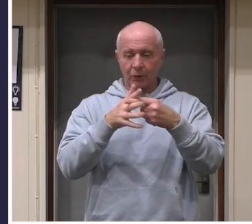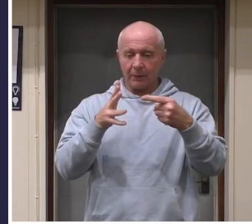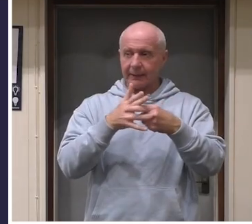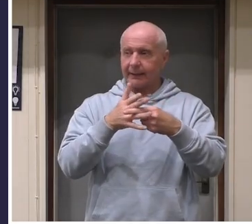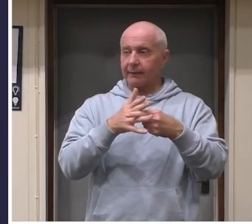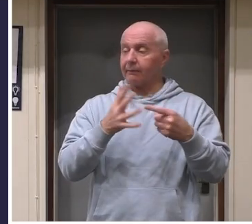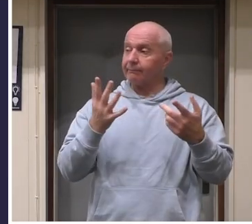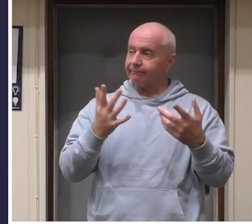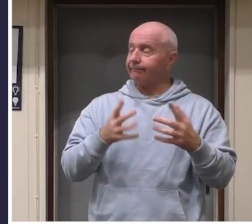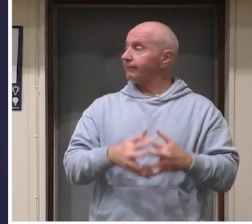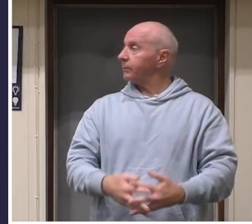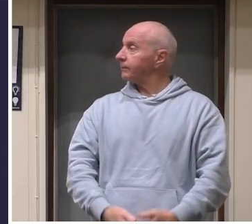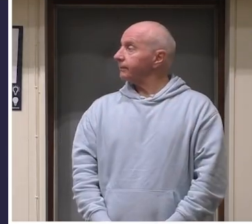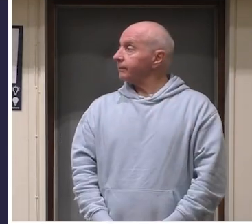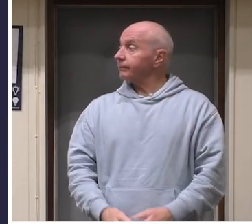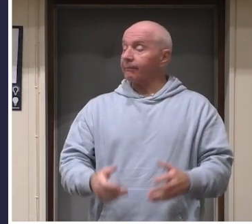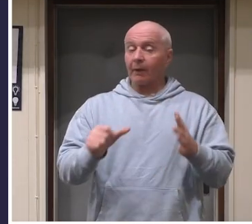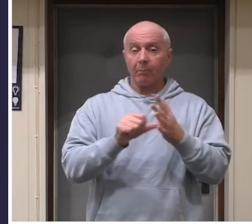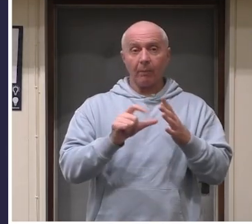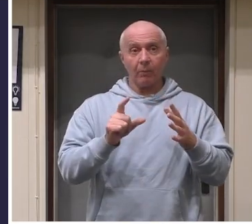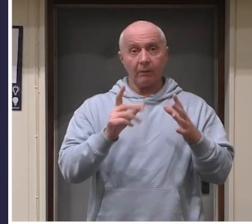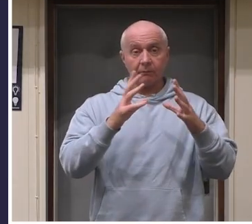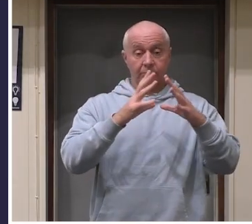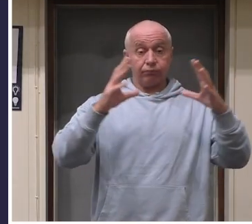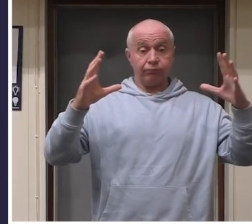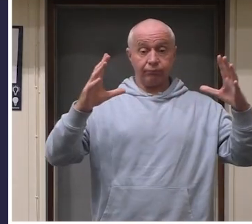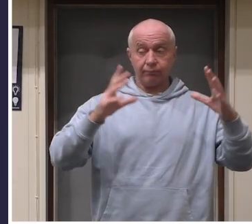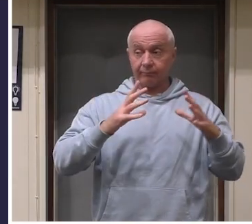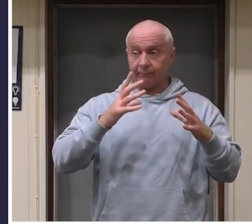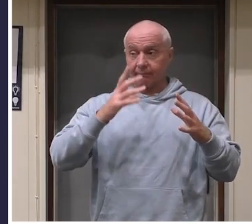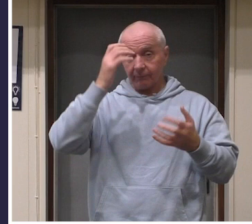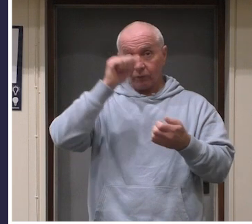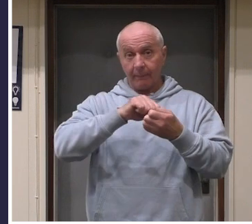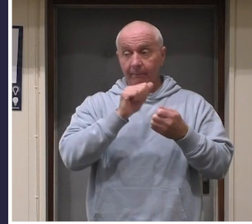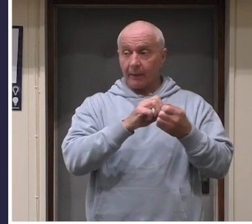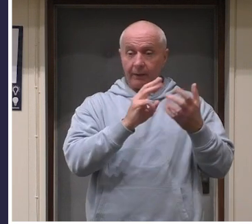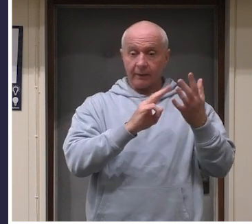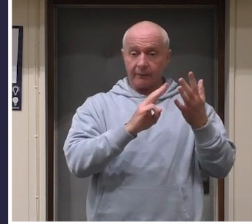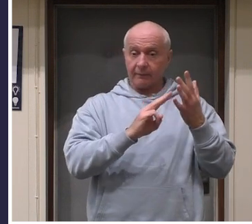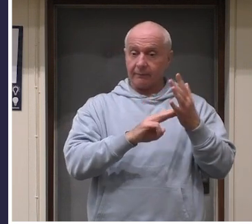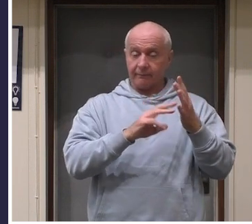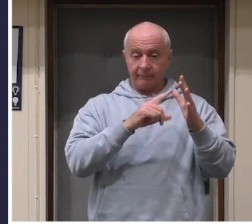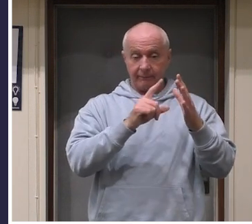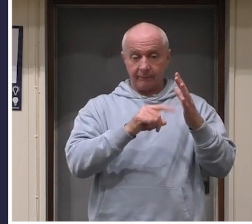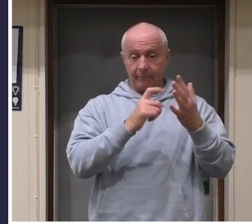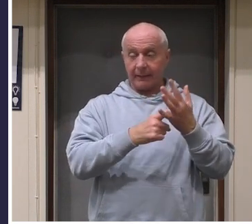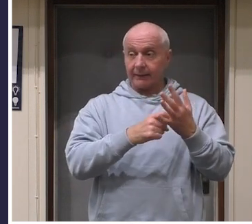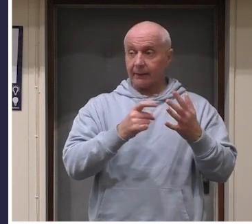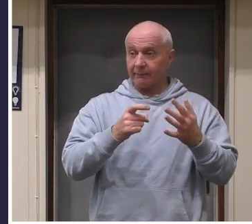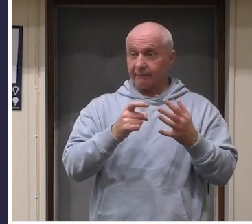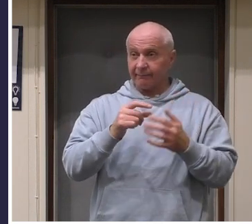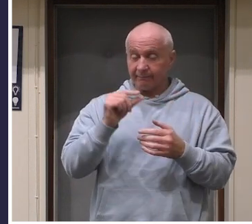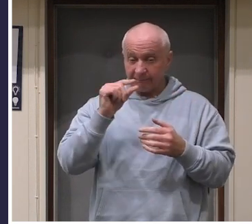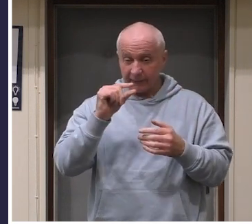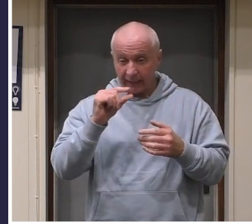The problem is, the larger the object is, remember, its matter wavelength is very, very, very tiny. And for the double slit sort